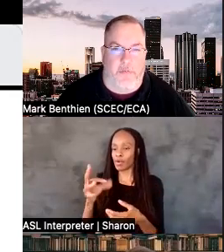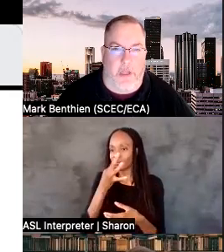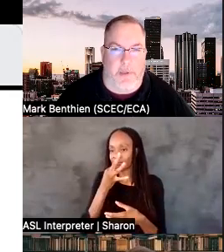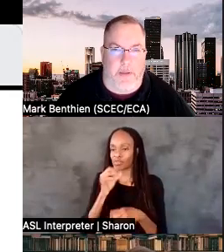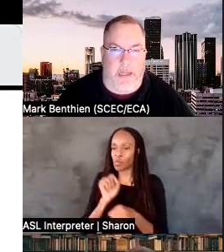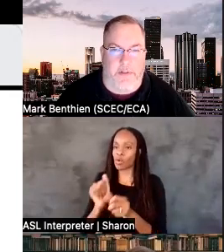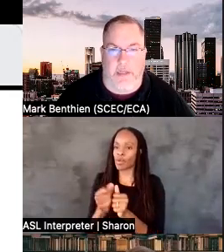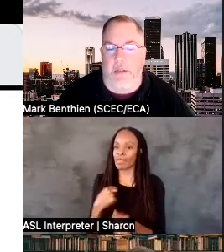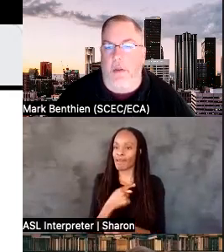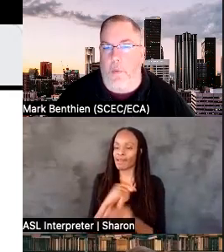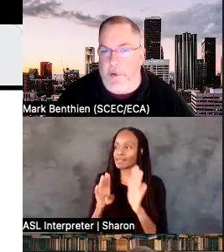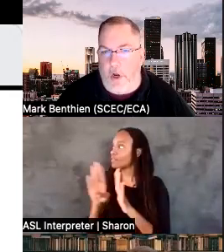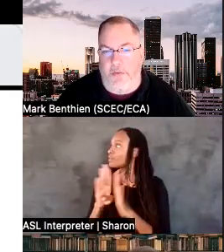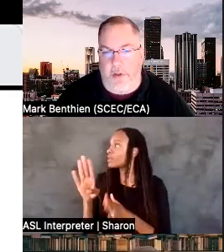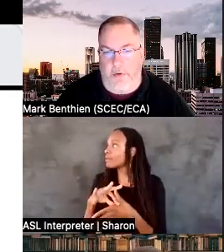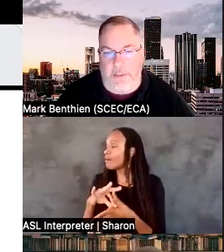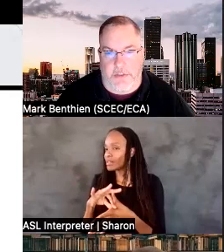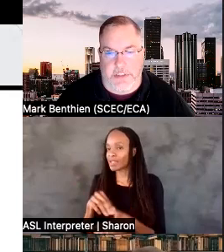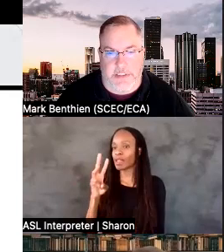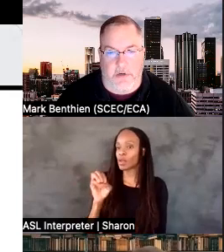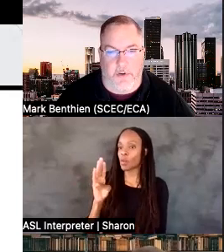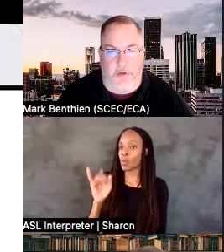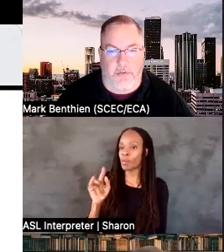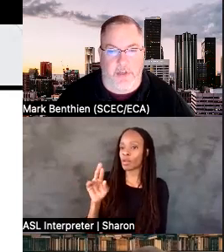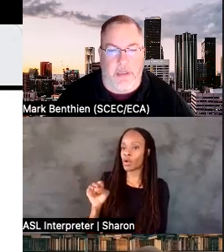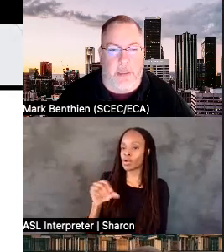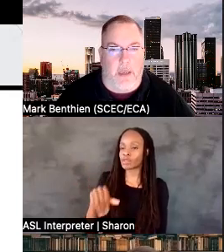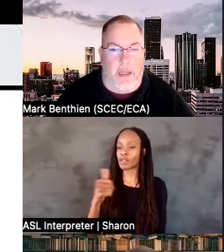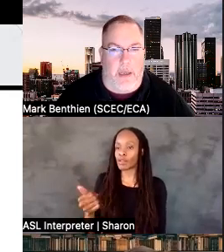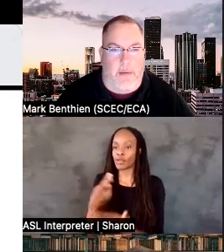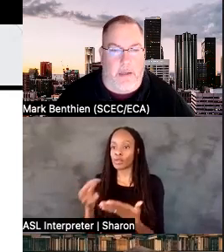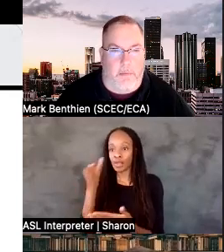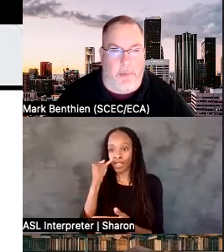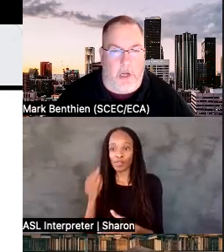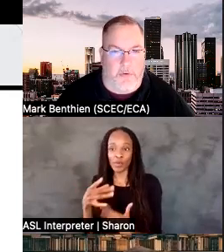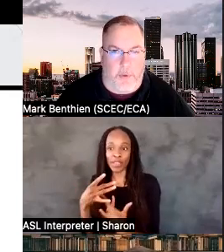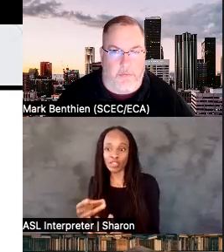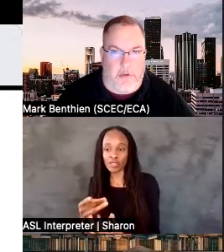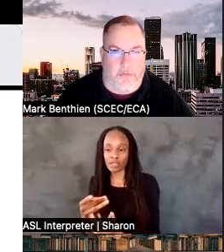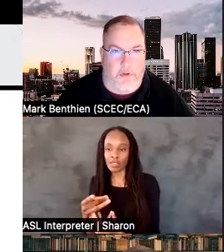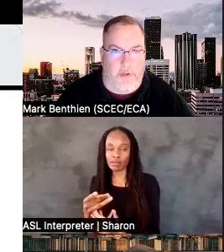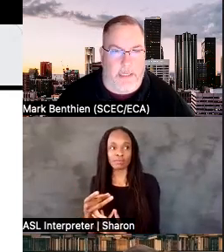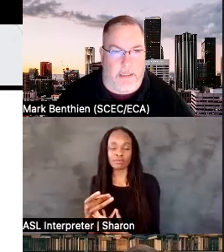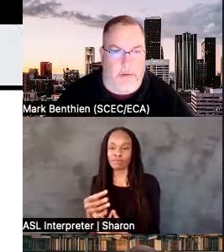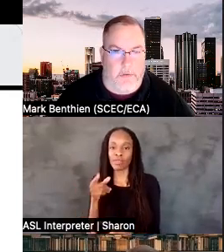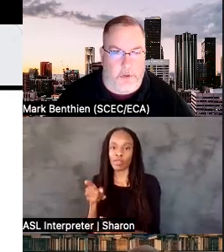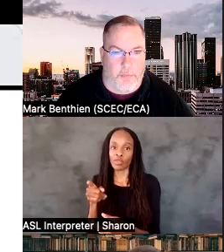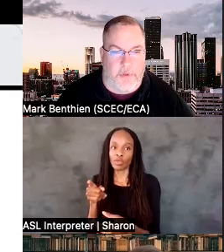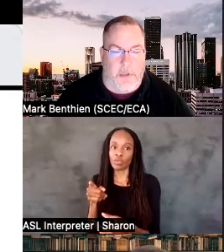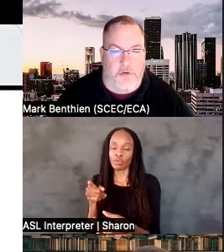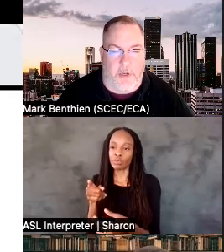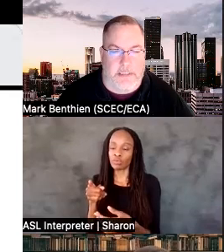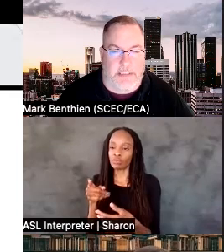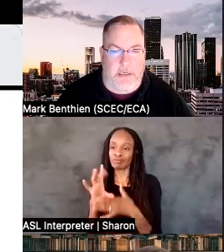us on developing the content, webinars, and other resources. So if you're interested and you belong to one of these